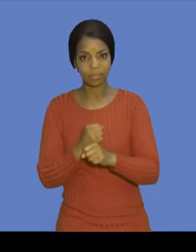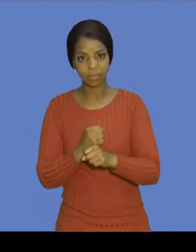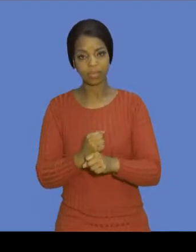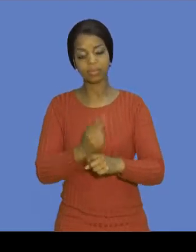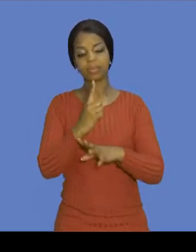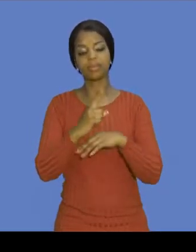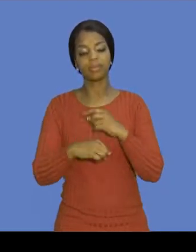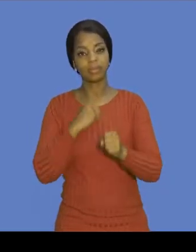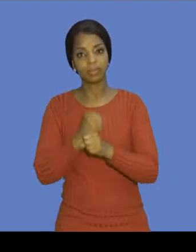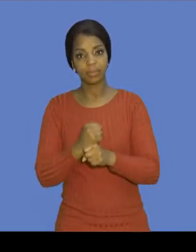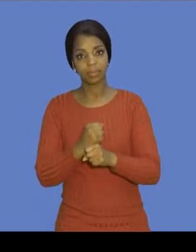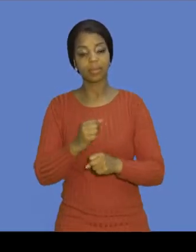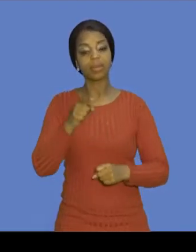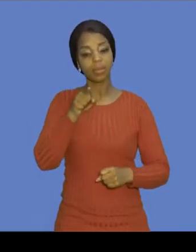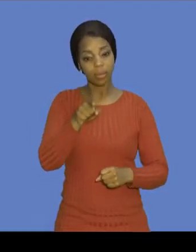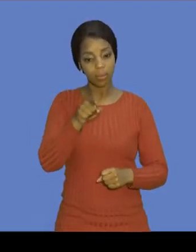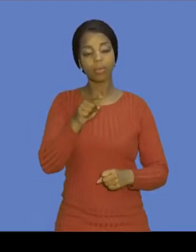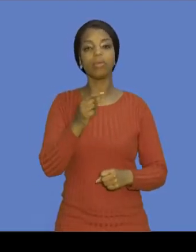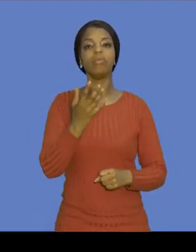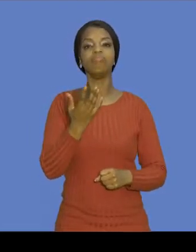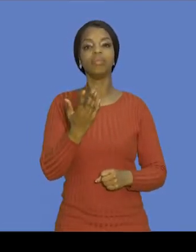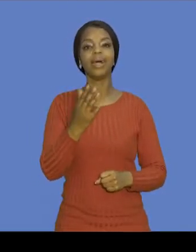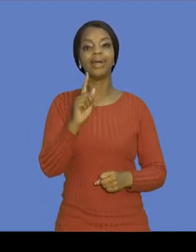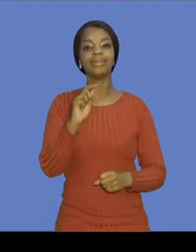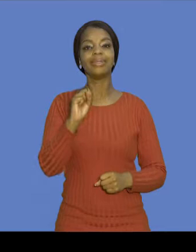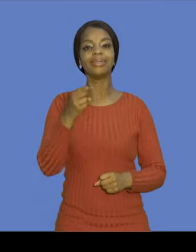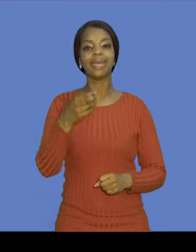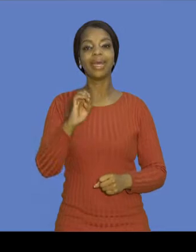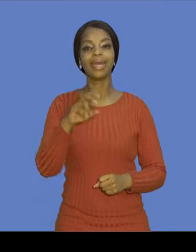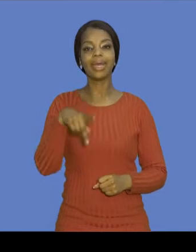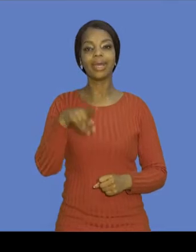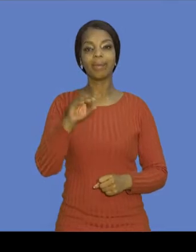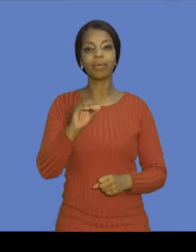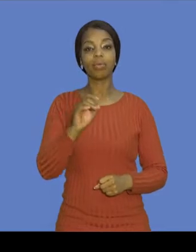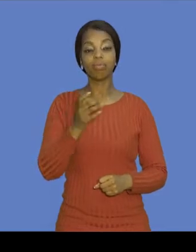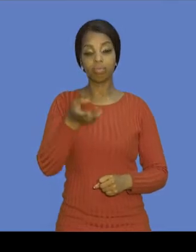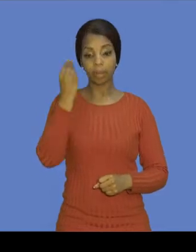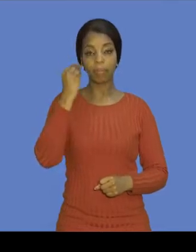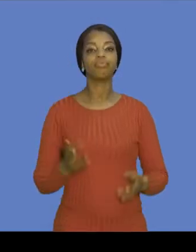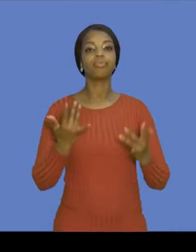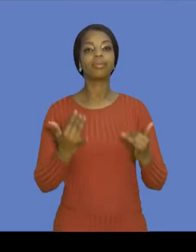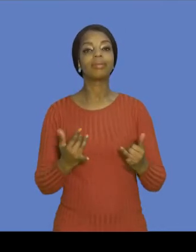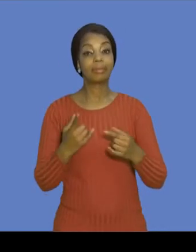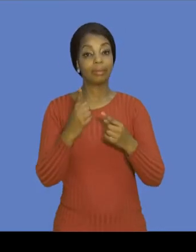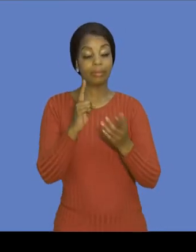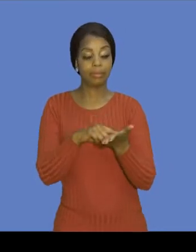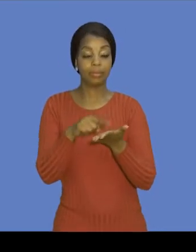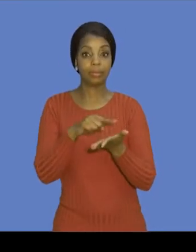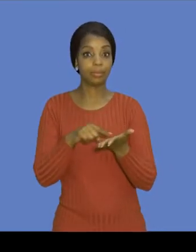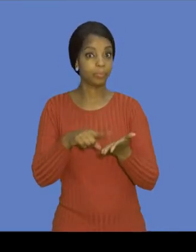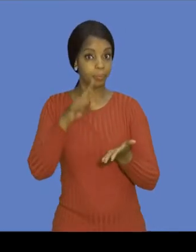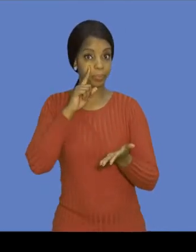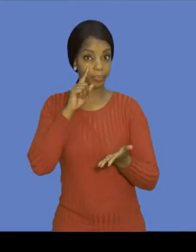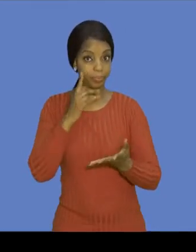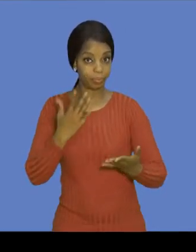Tshepo will be getting interest 12 times for 5 years. Hence, it's 5 times the 12. All right, so let's just go straight